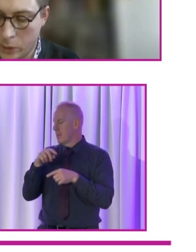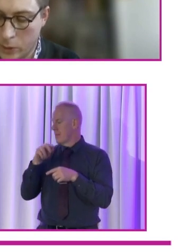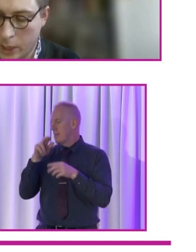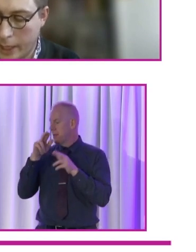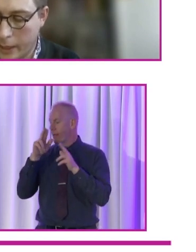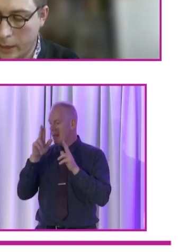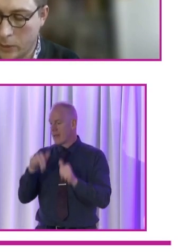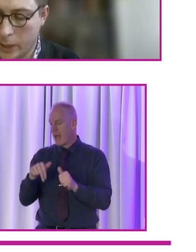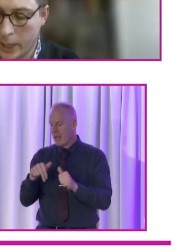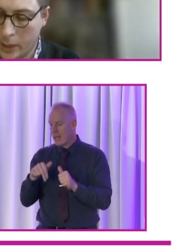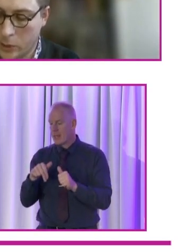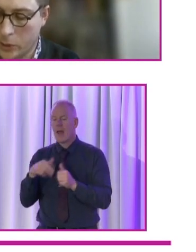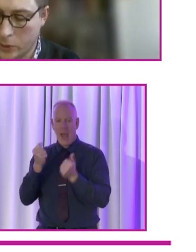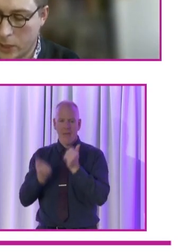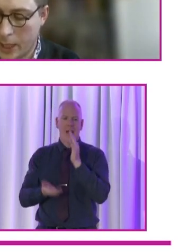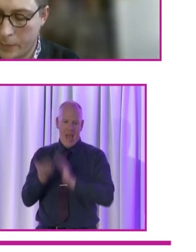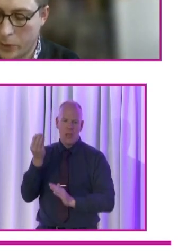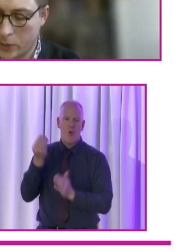had to